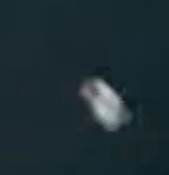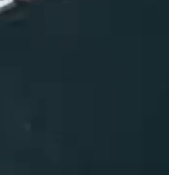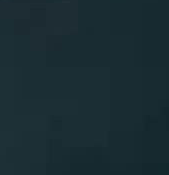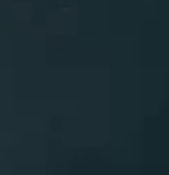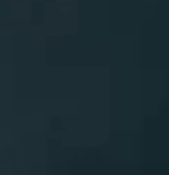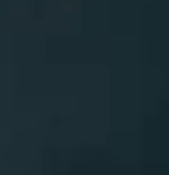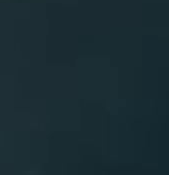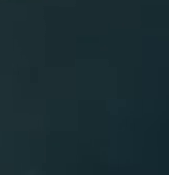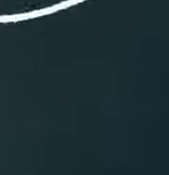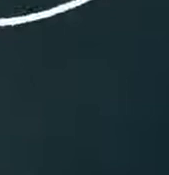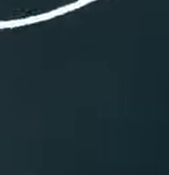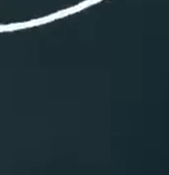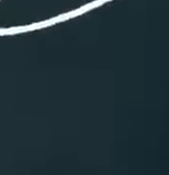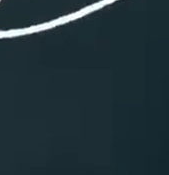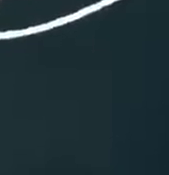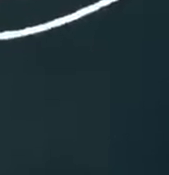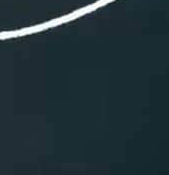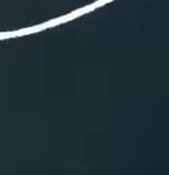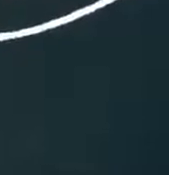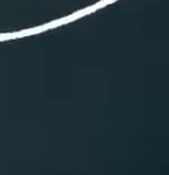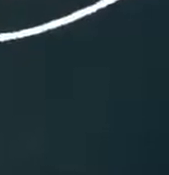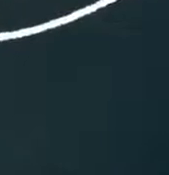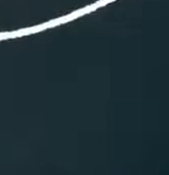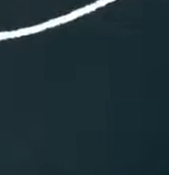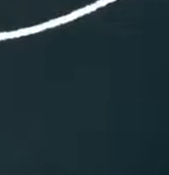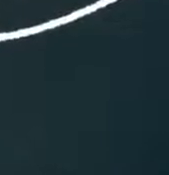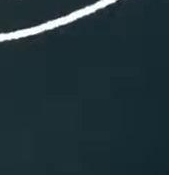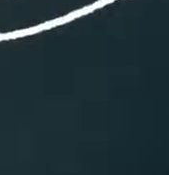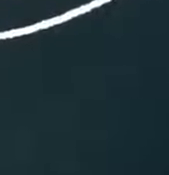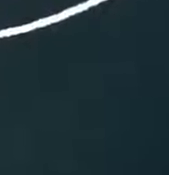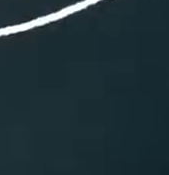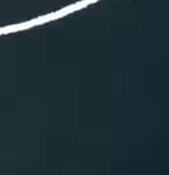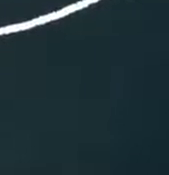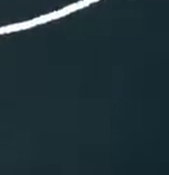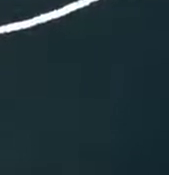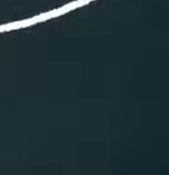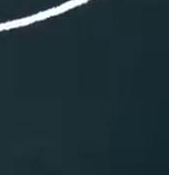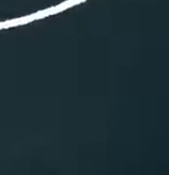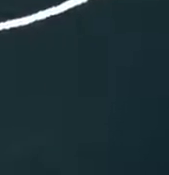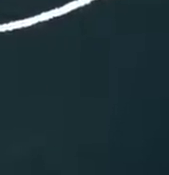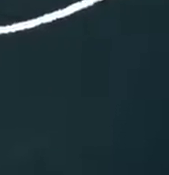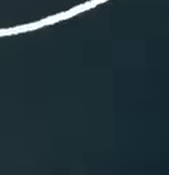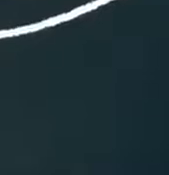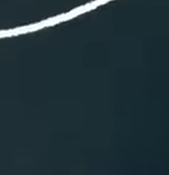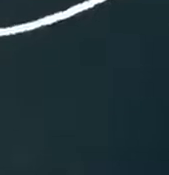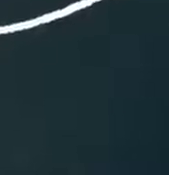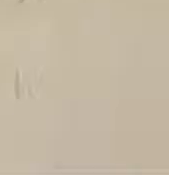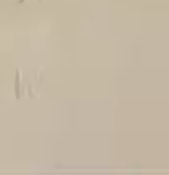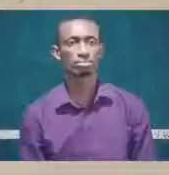Welcome to Study Time, a televised home learning program produced by Rwanda Education